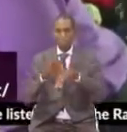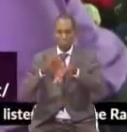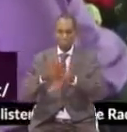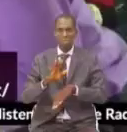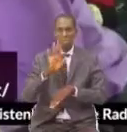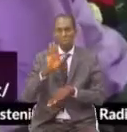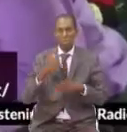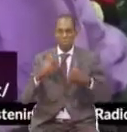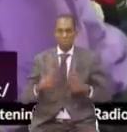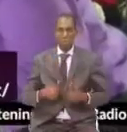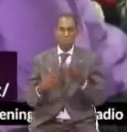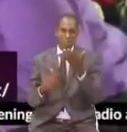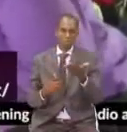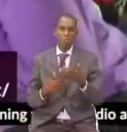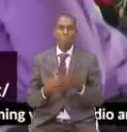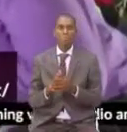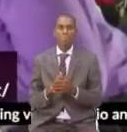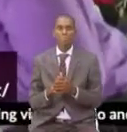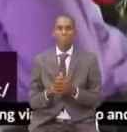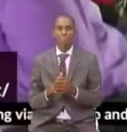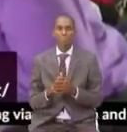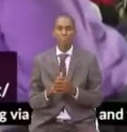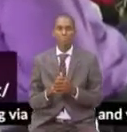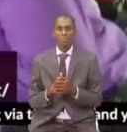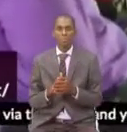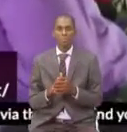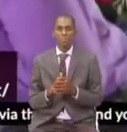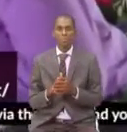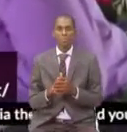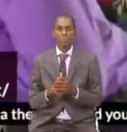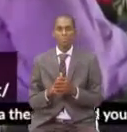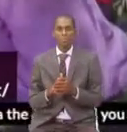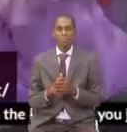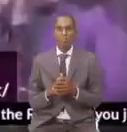There's a card that will be given to you by the counselors.